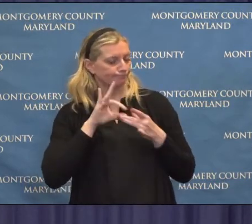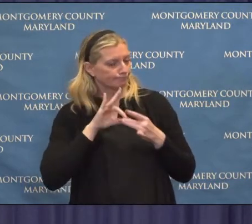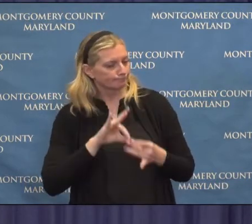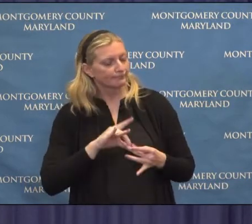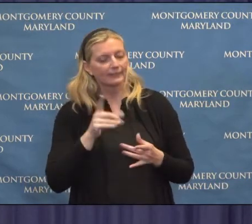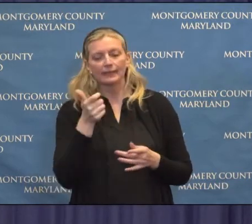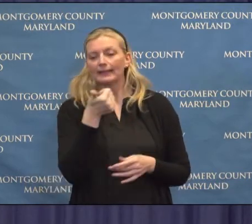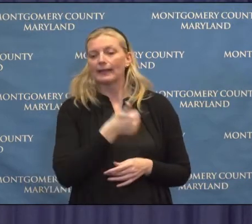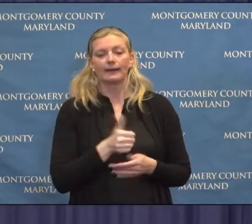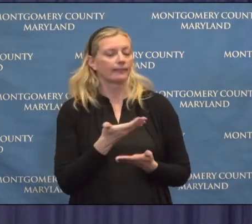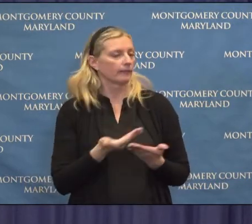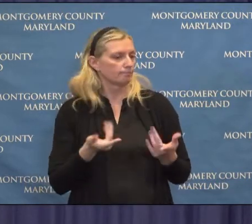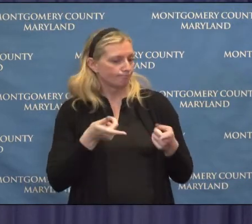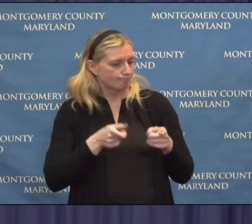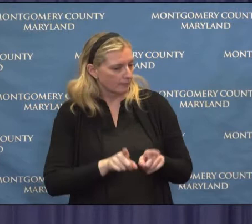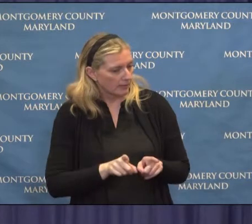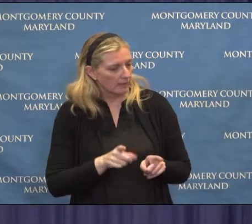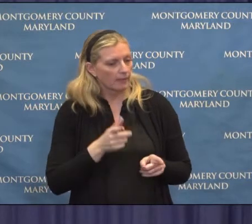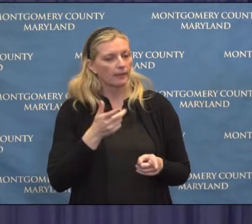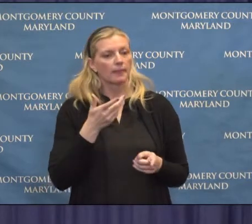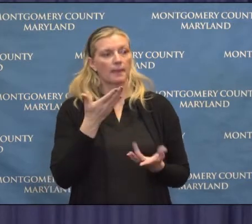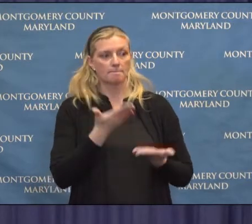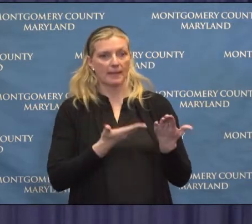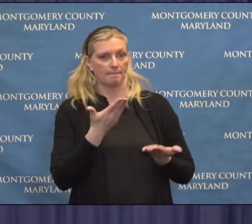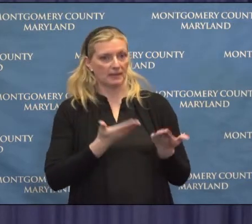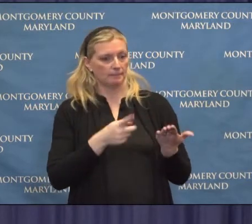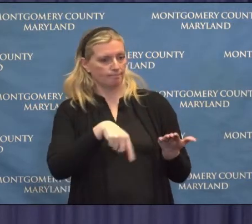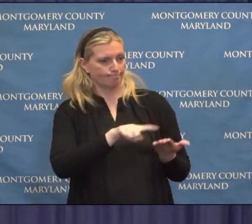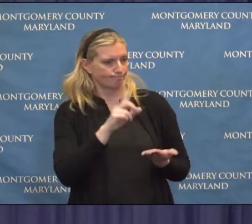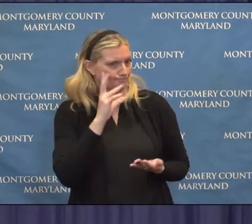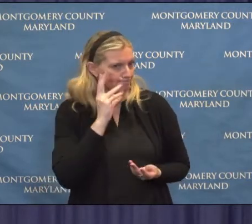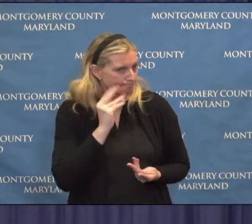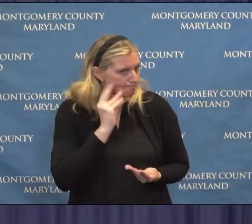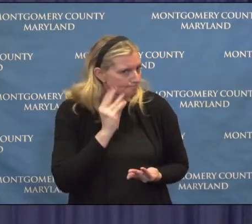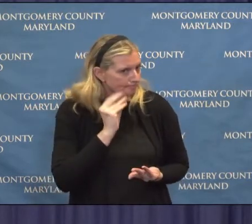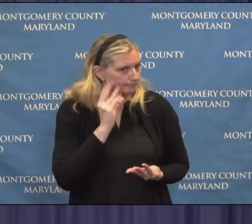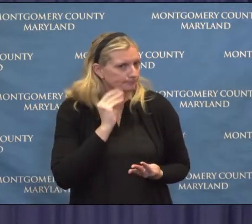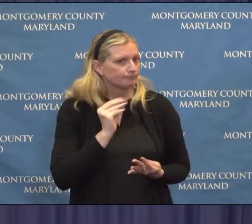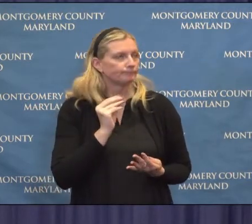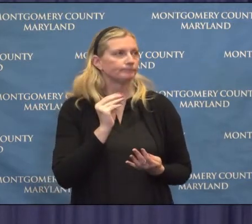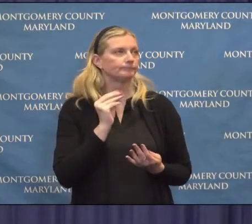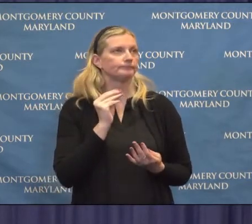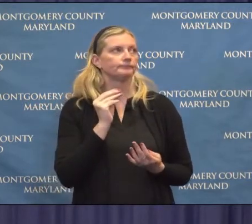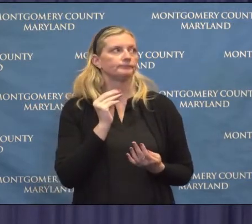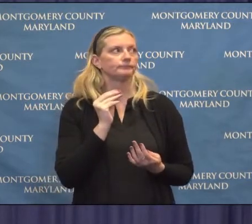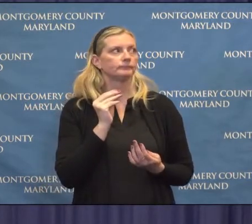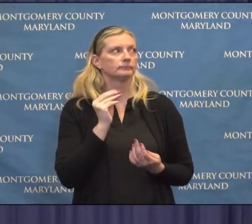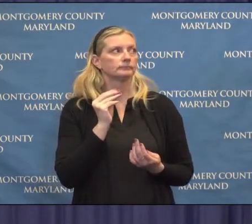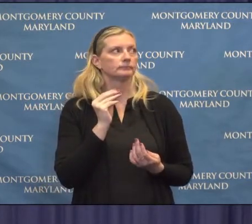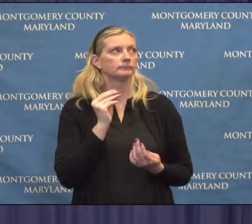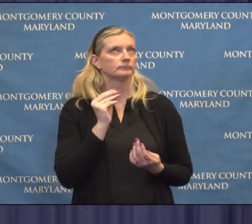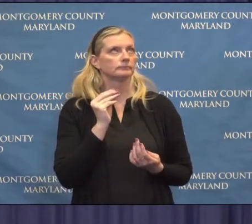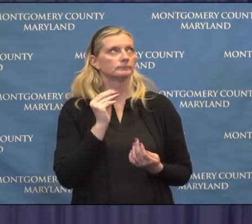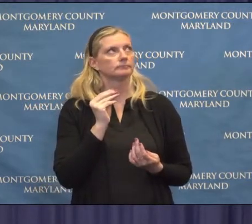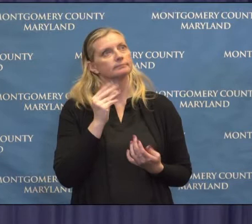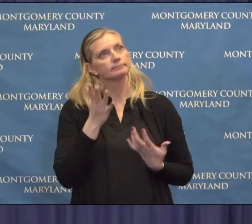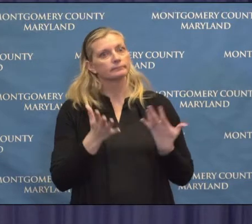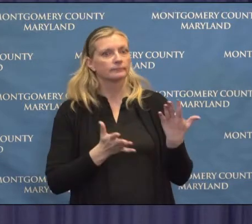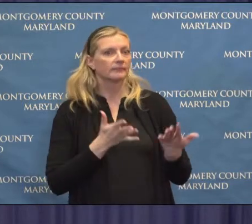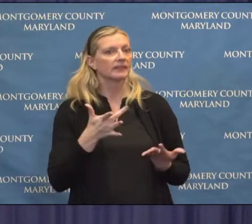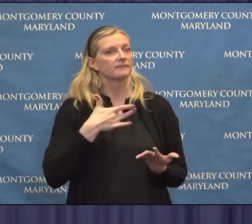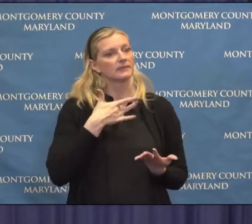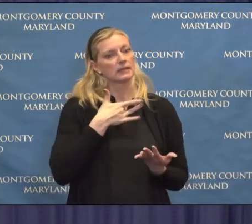any events that may be occurring to them that are occurring in such a way that it is a biased